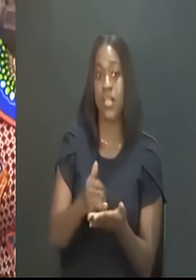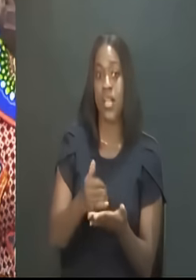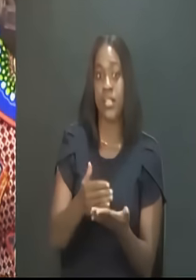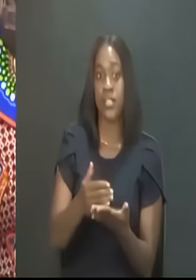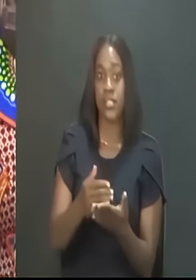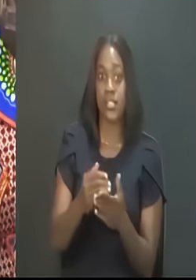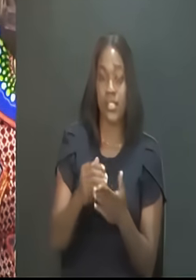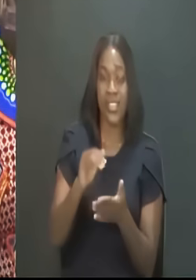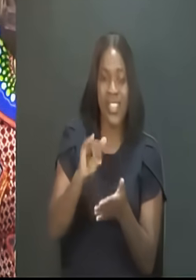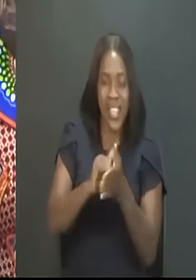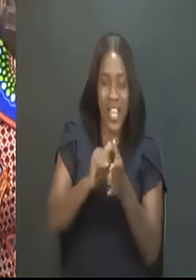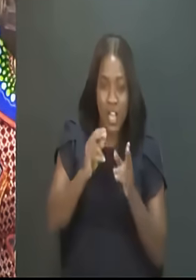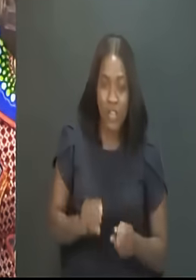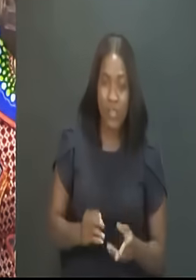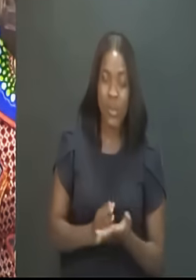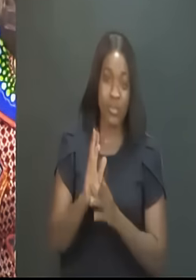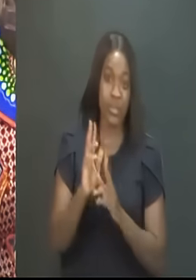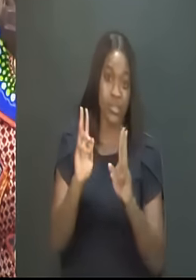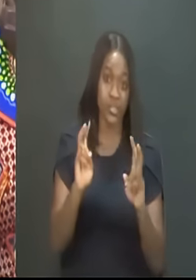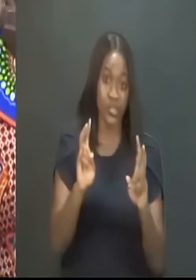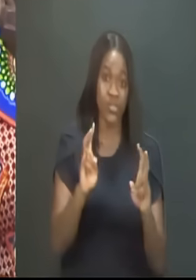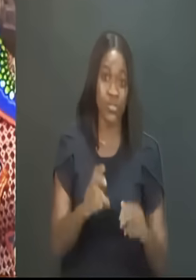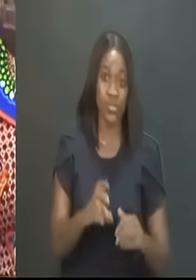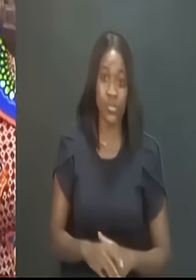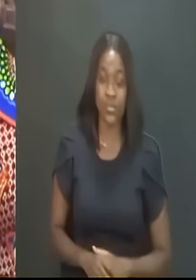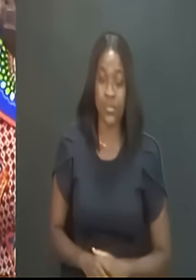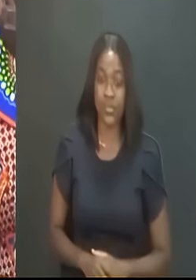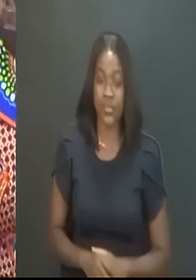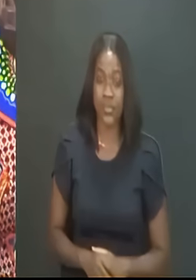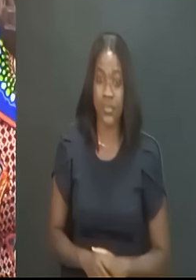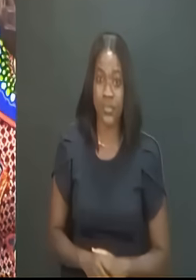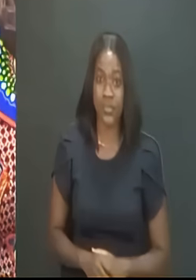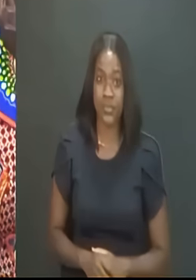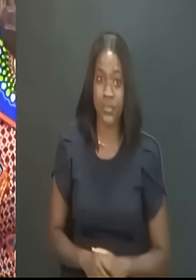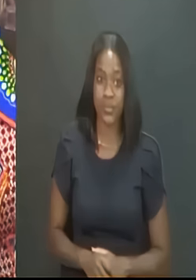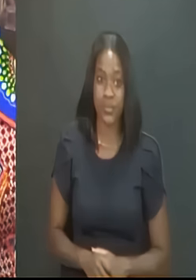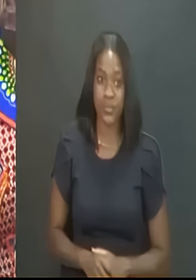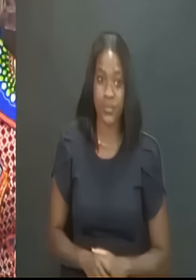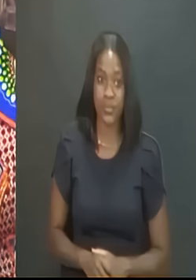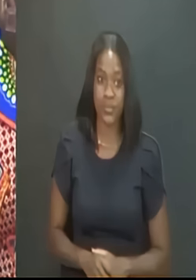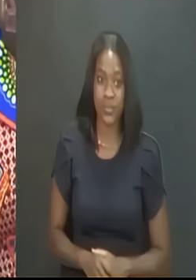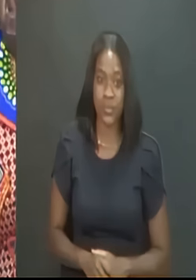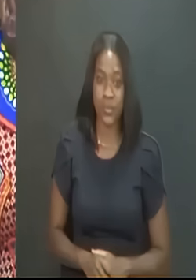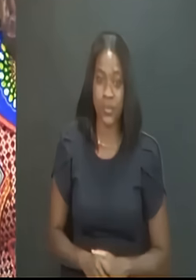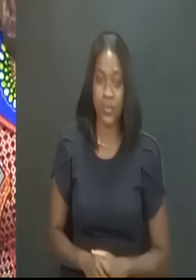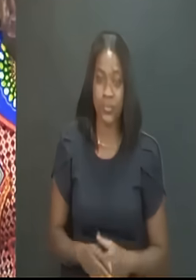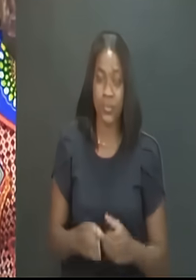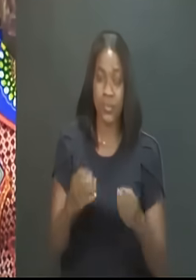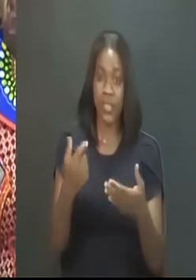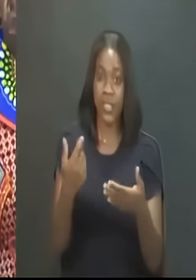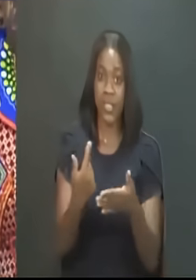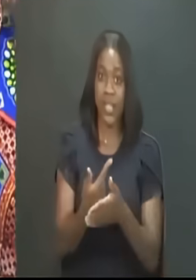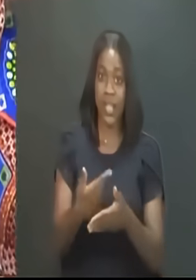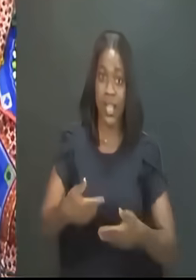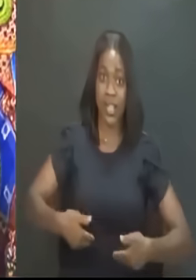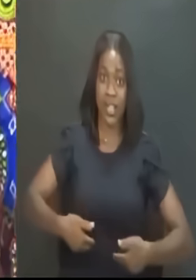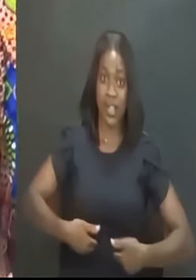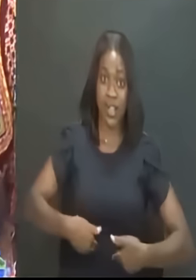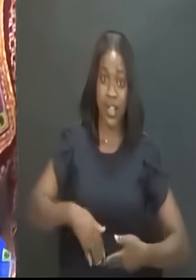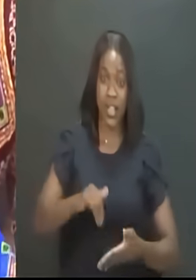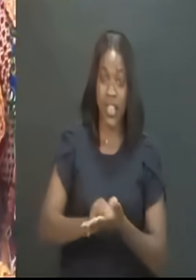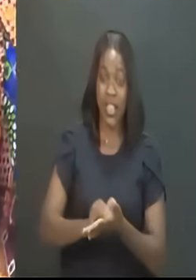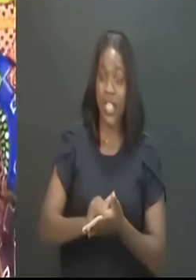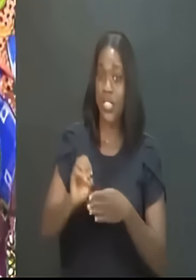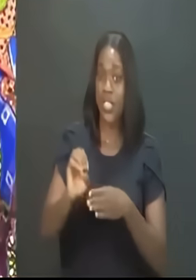issues. These are human rights issues. Many Ghanaian youths who were employed 2